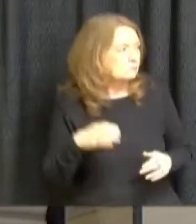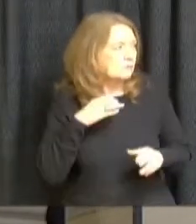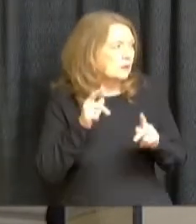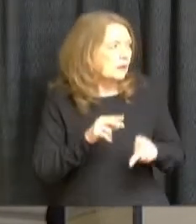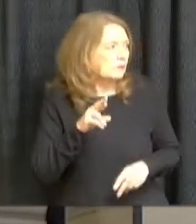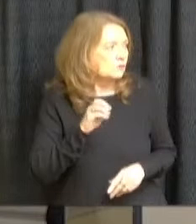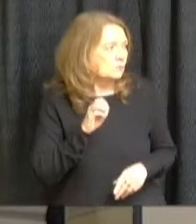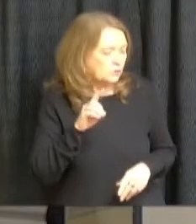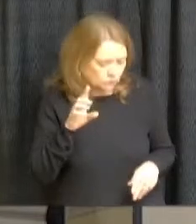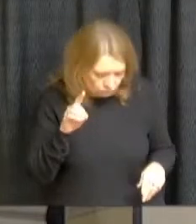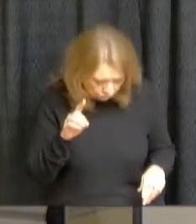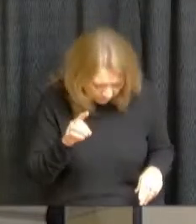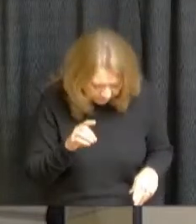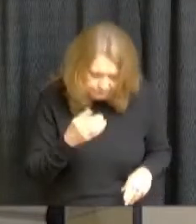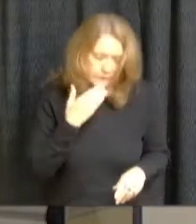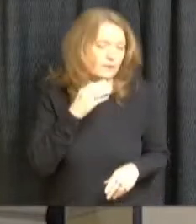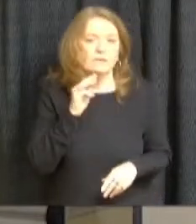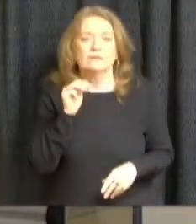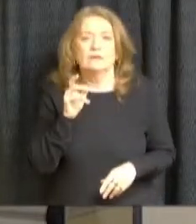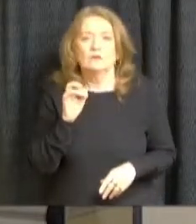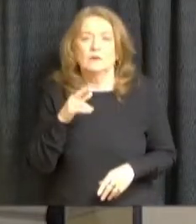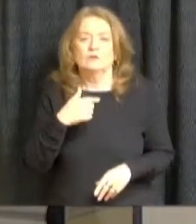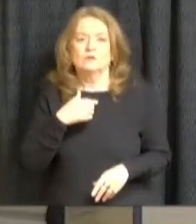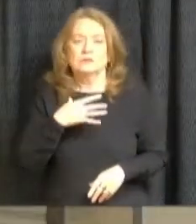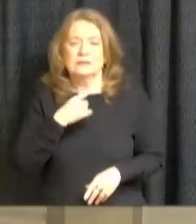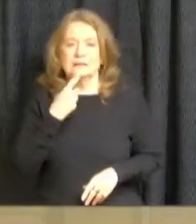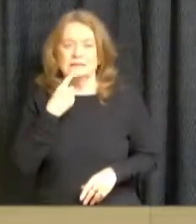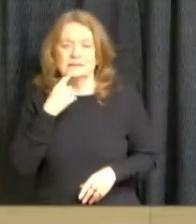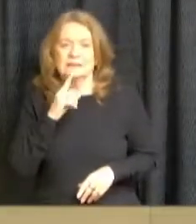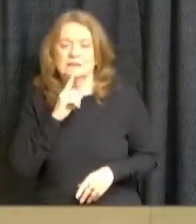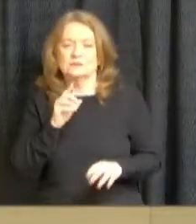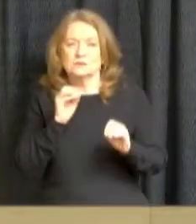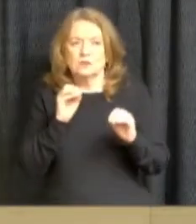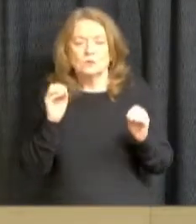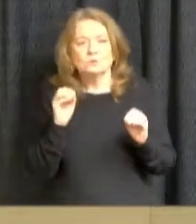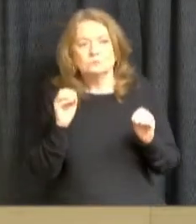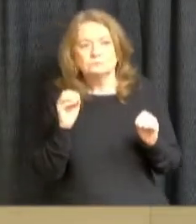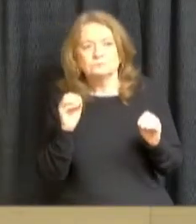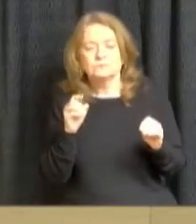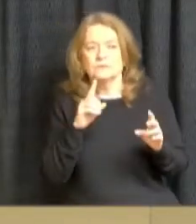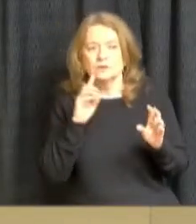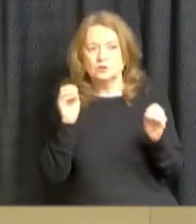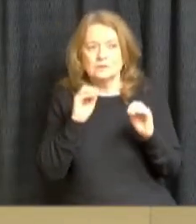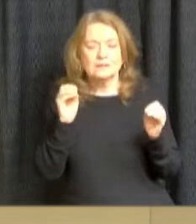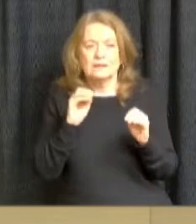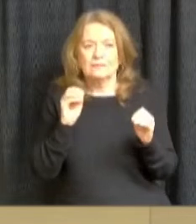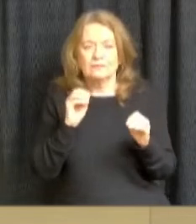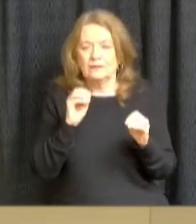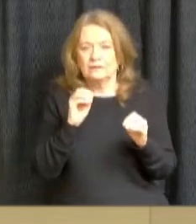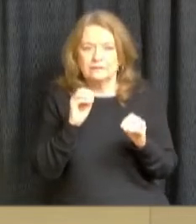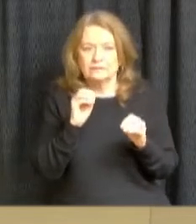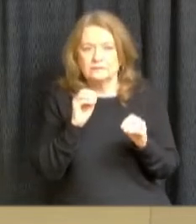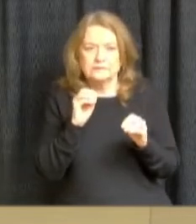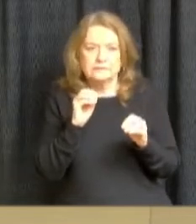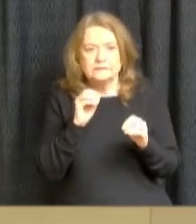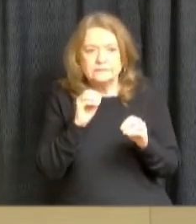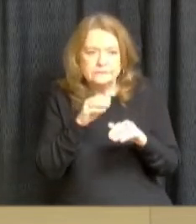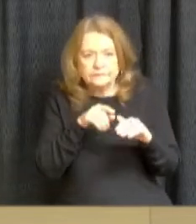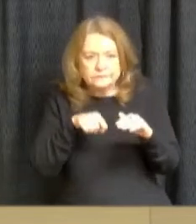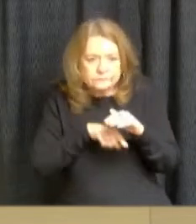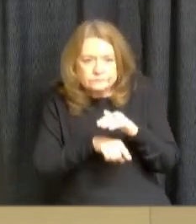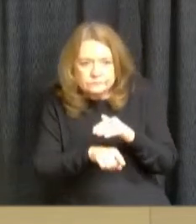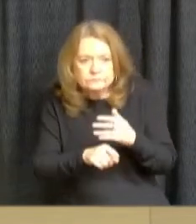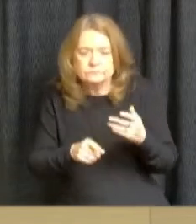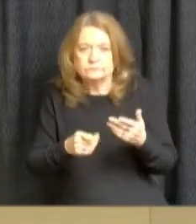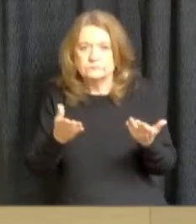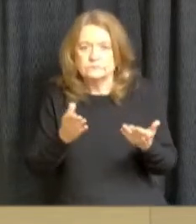Councilperson Red on the motion to consider. Thank you, Mayor. I'd just like to say there's nothing sinister here. There's no bait and switch.